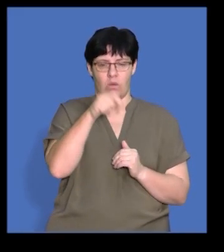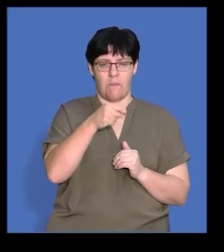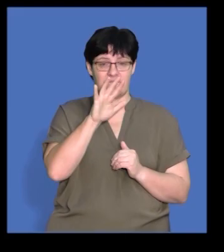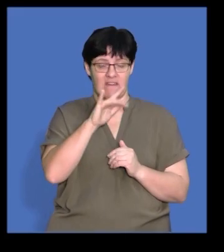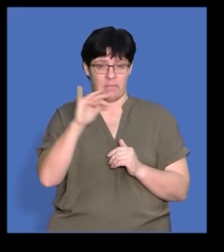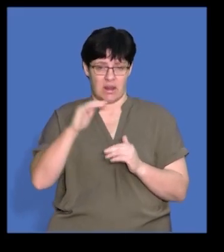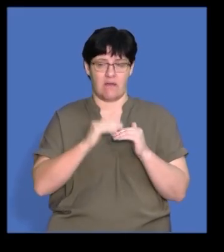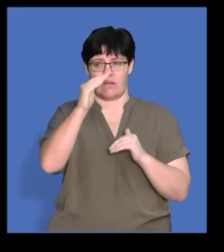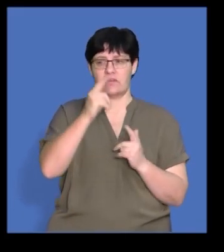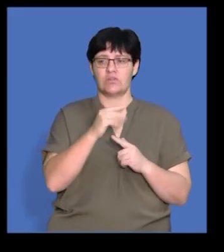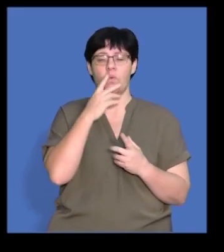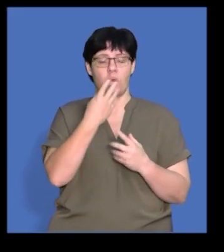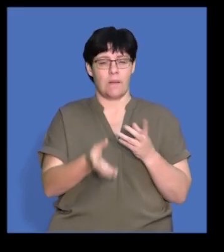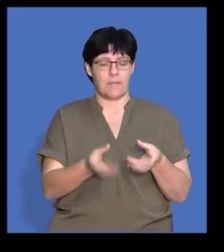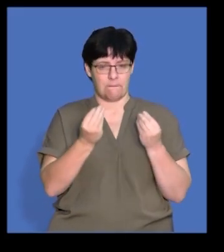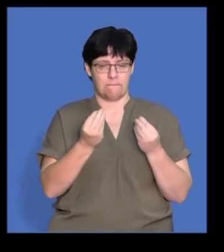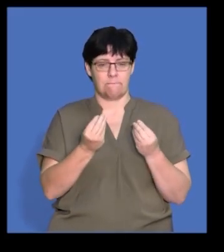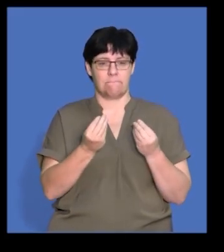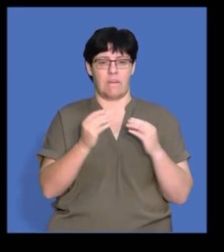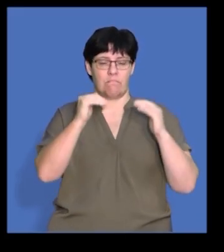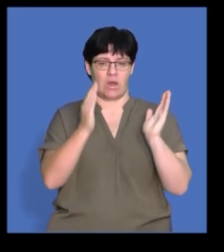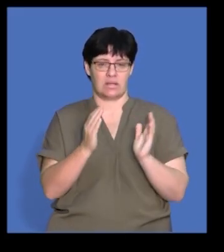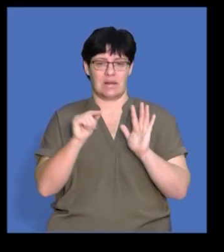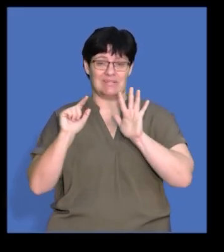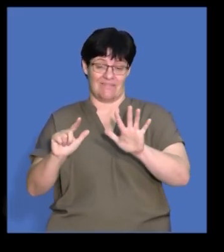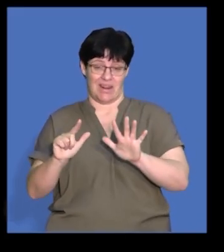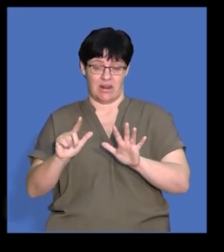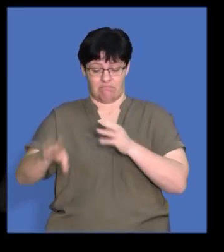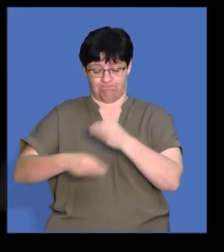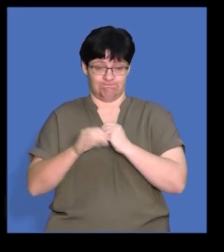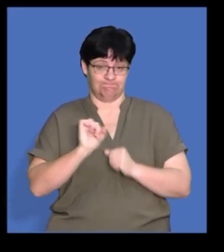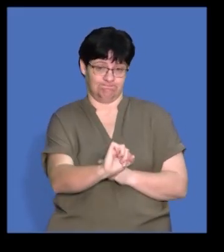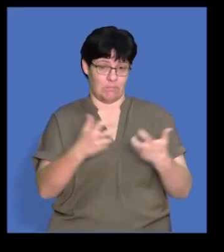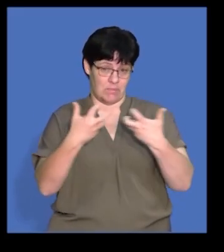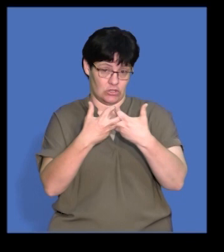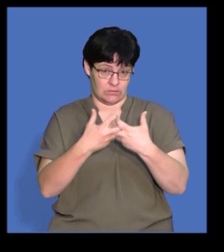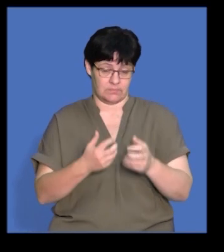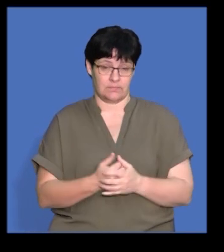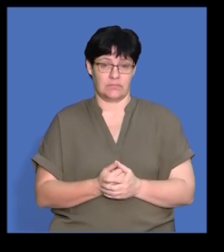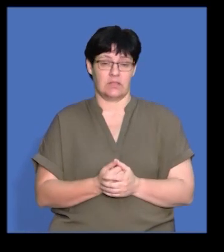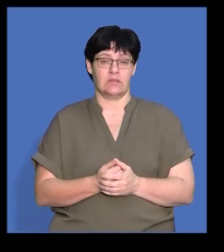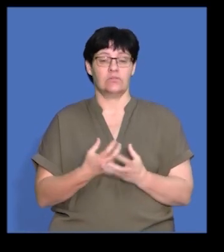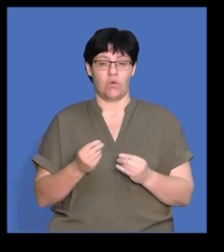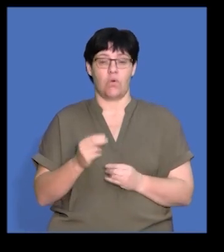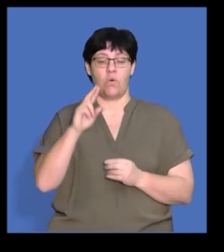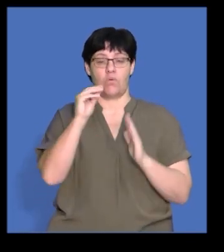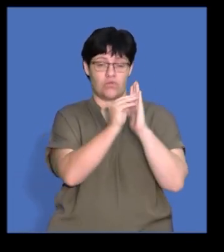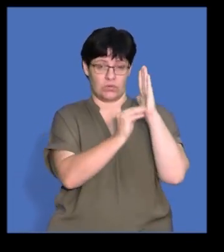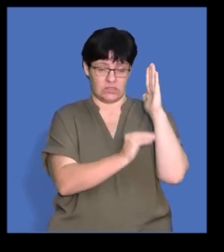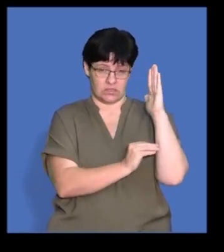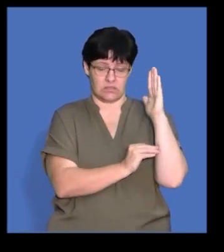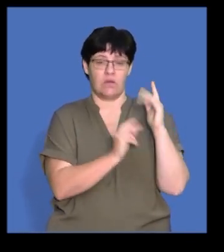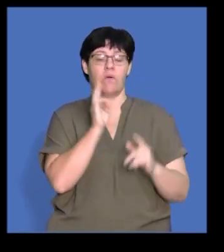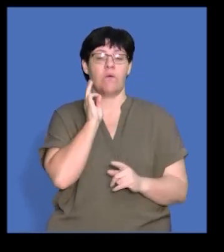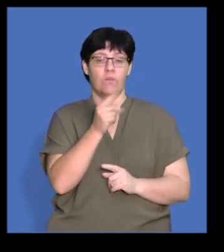he's going to go into tax bracket 7. Okay, so on my notes, I'm going